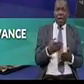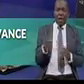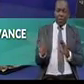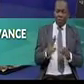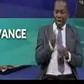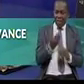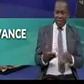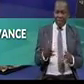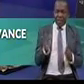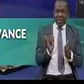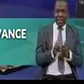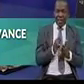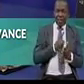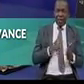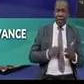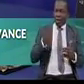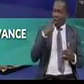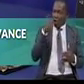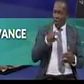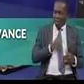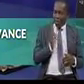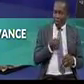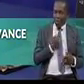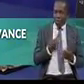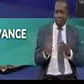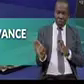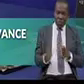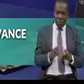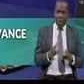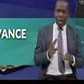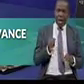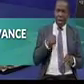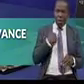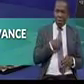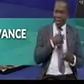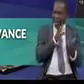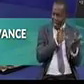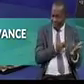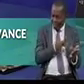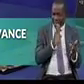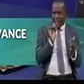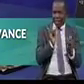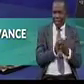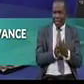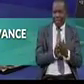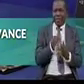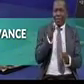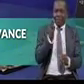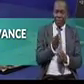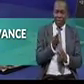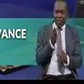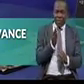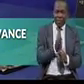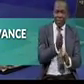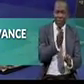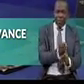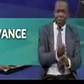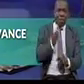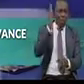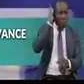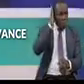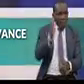the faithful in the land, that they will obey the word of God. In Hebrews